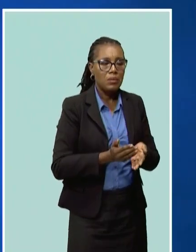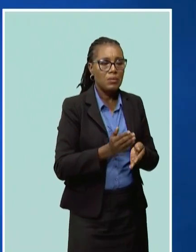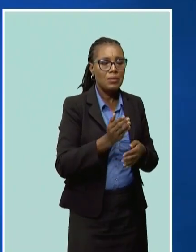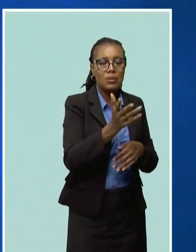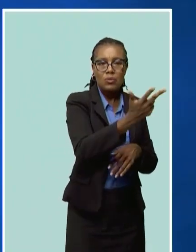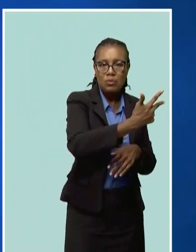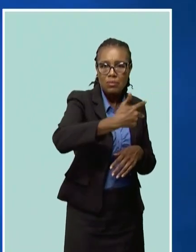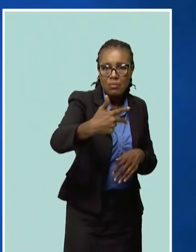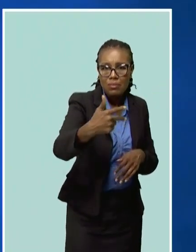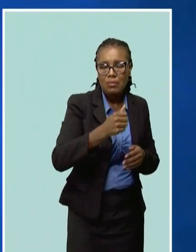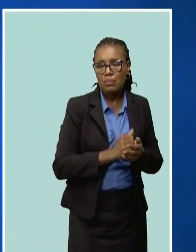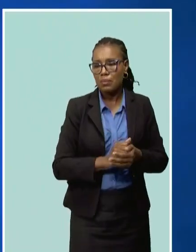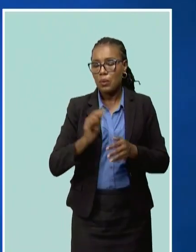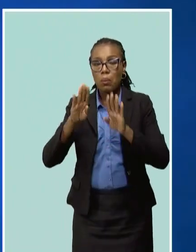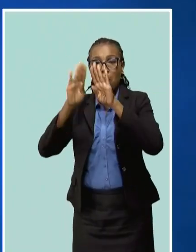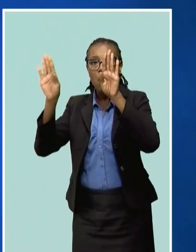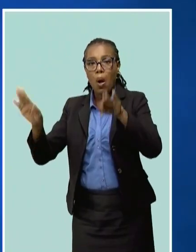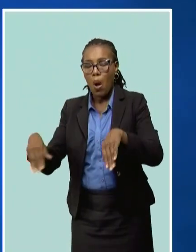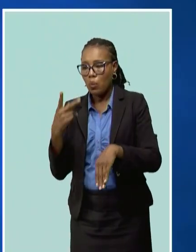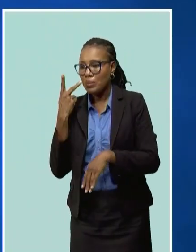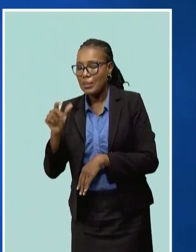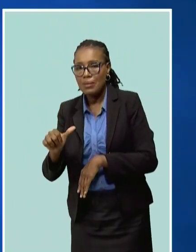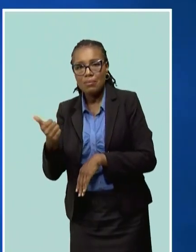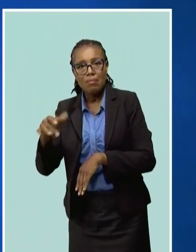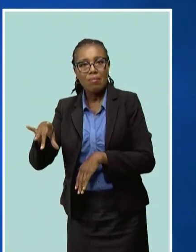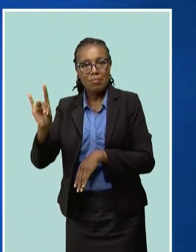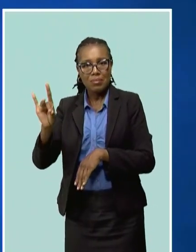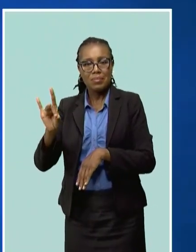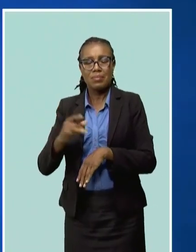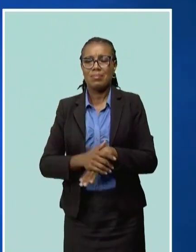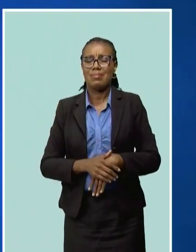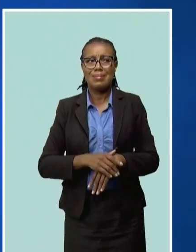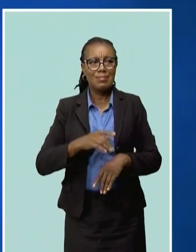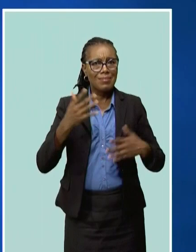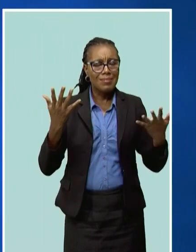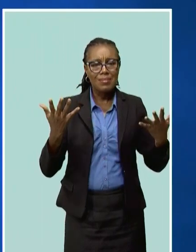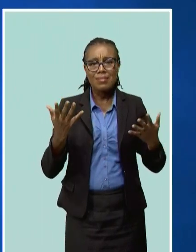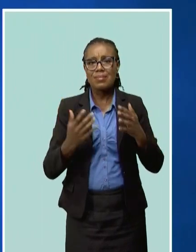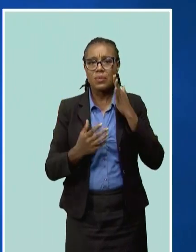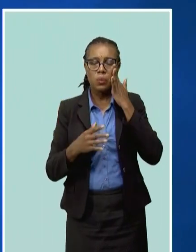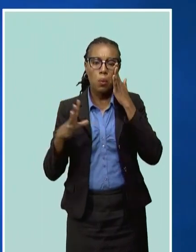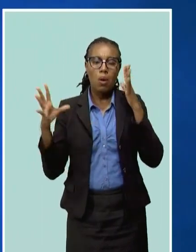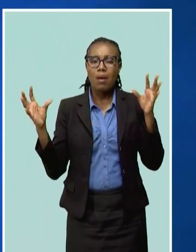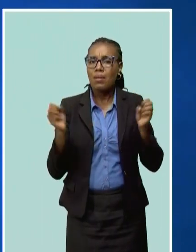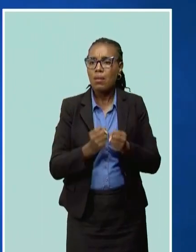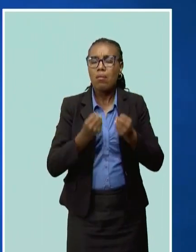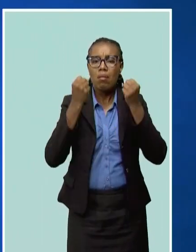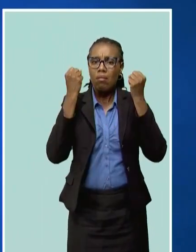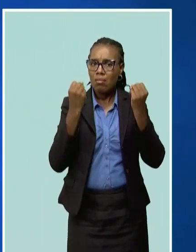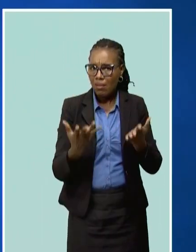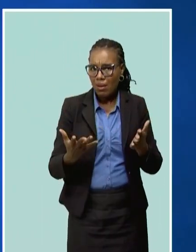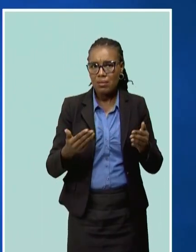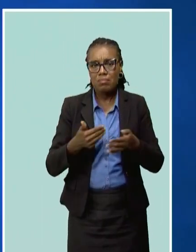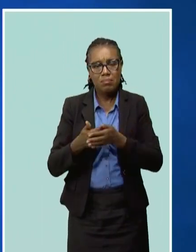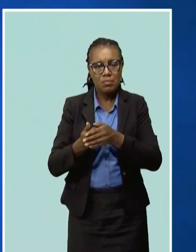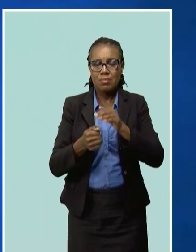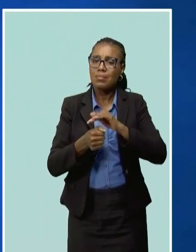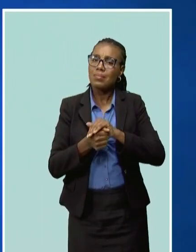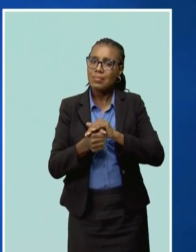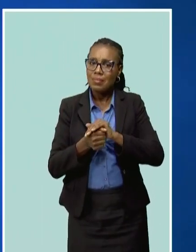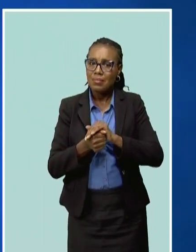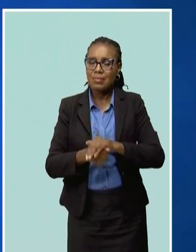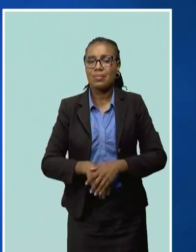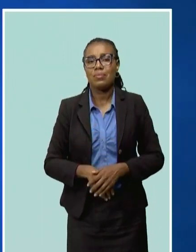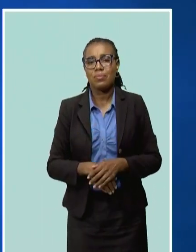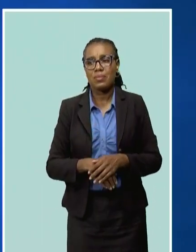We found one at somebody's house. So in total, we found quite a few hatchlings. And what happened here